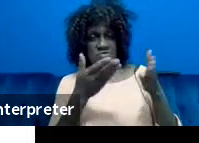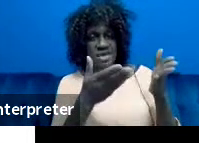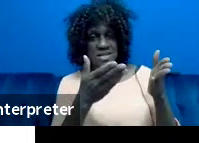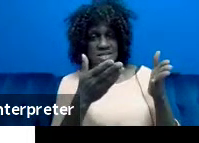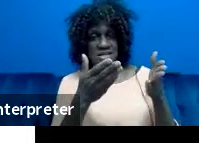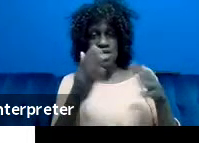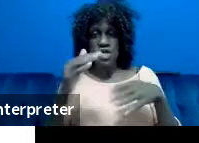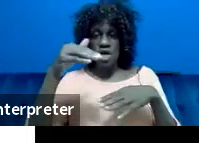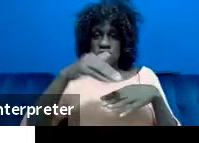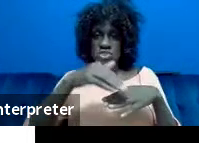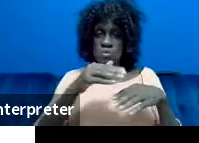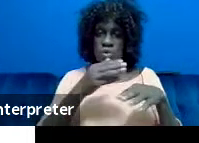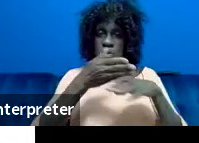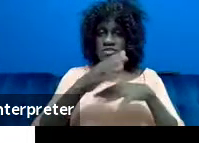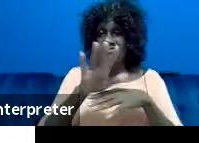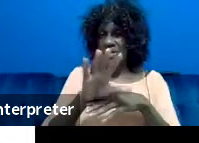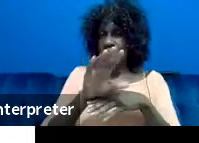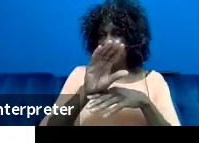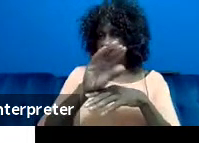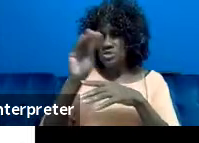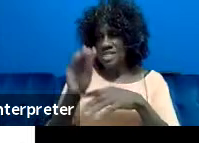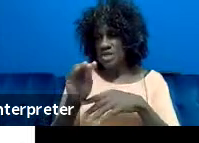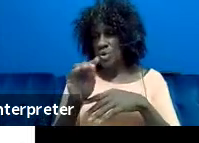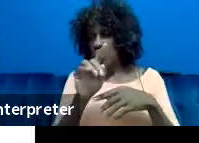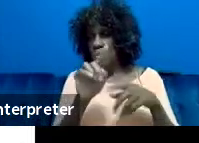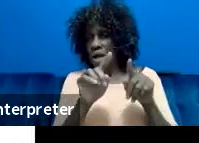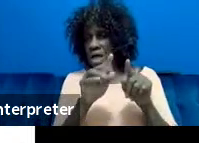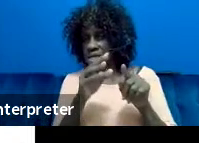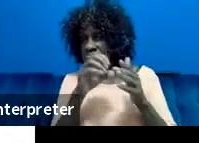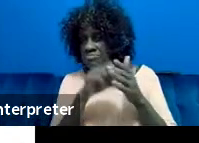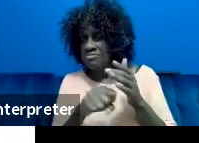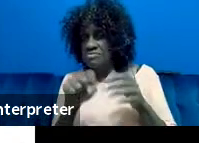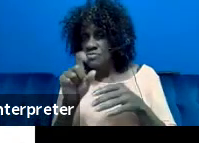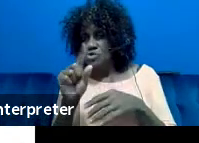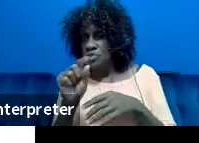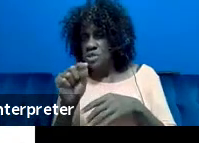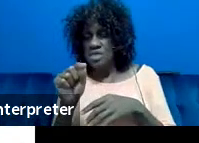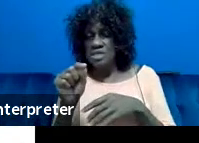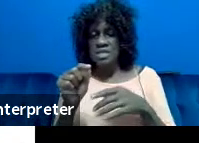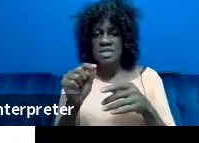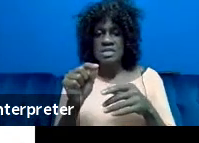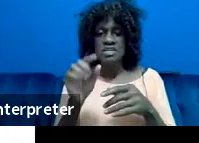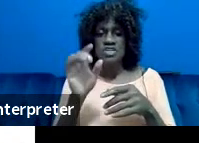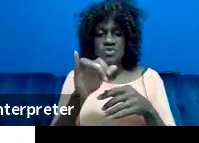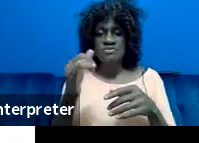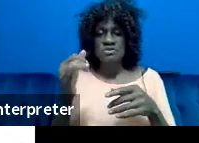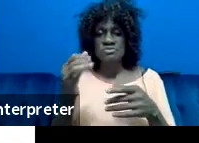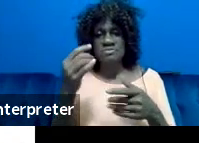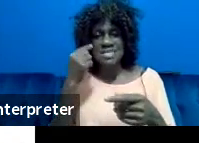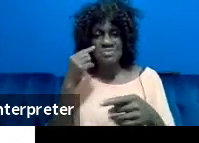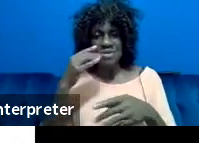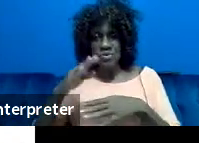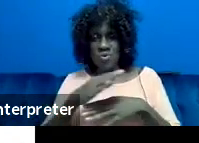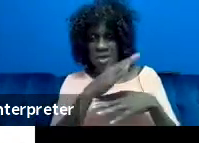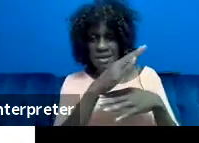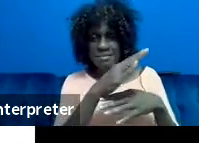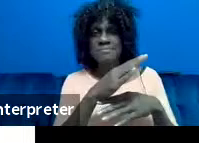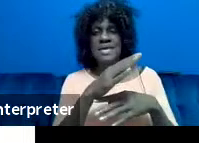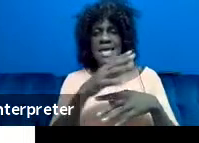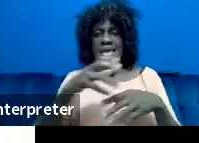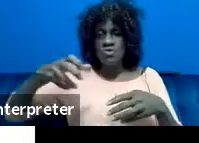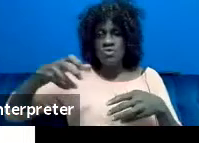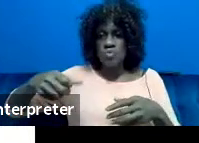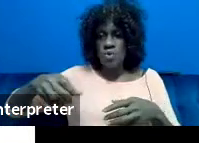slope greater than 5% or 1 in 20. If we went over that, have to do it as we'd have to consider it a ramp and have to provide